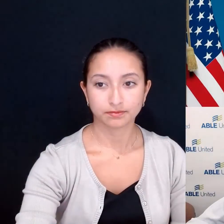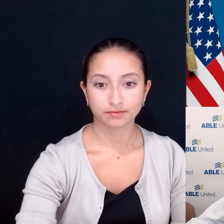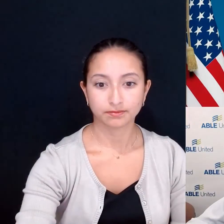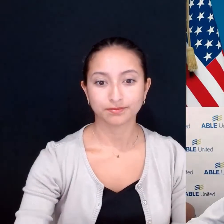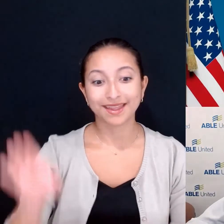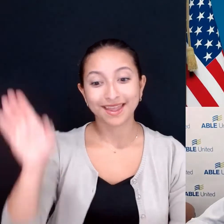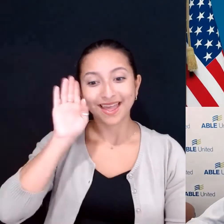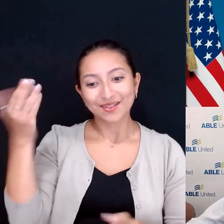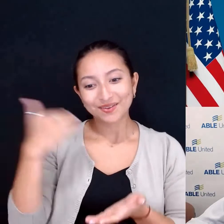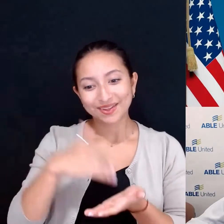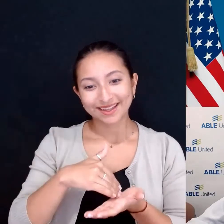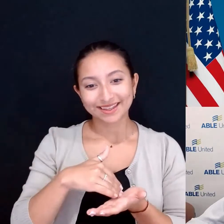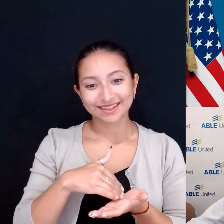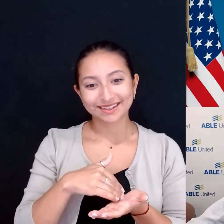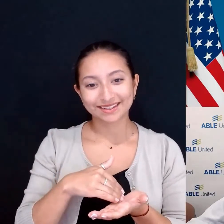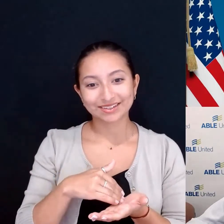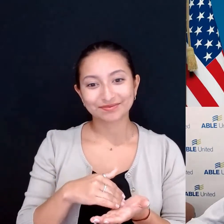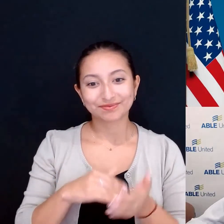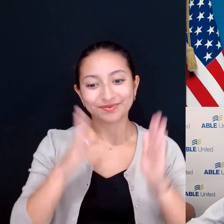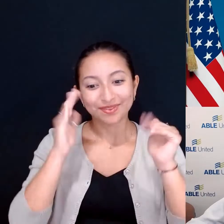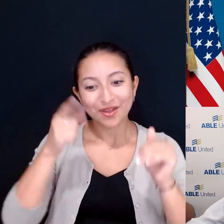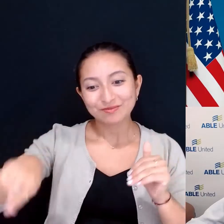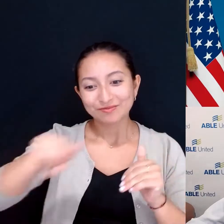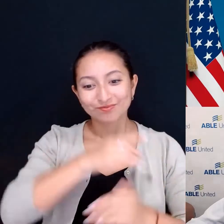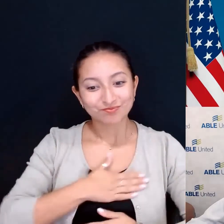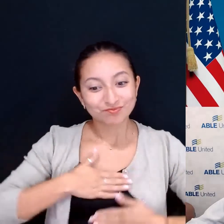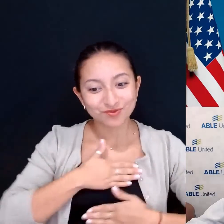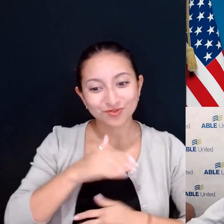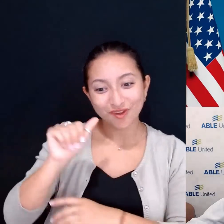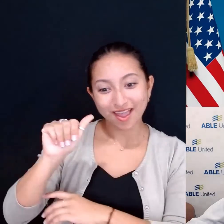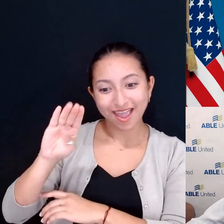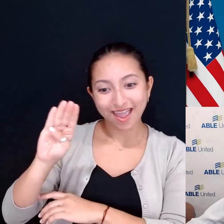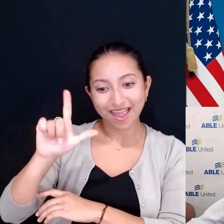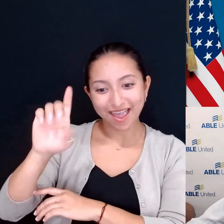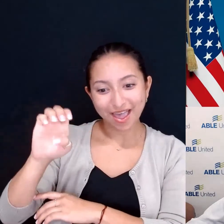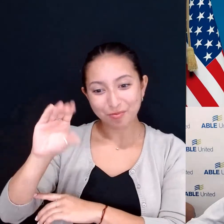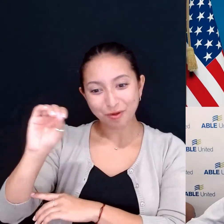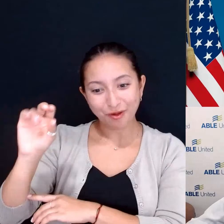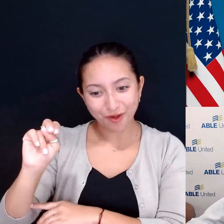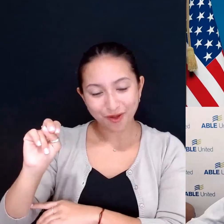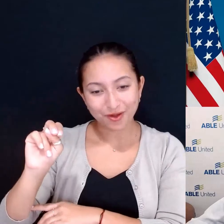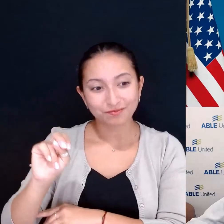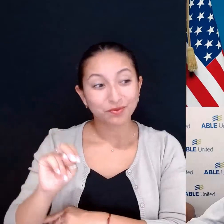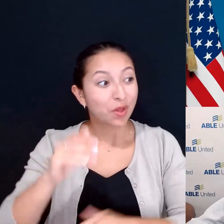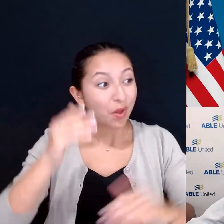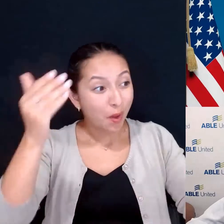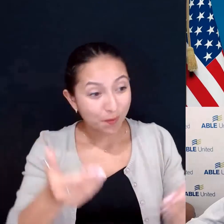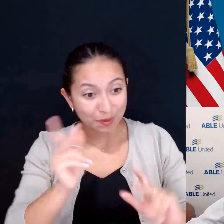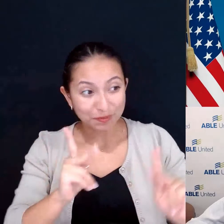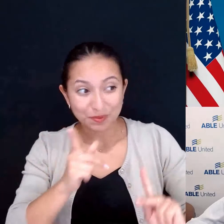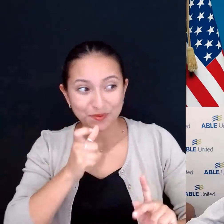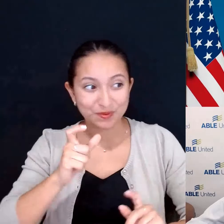Hello again. I hope you all are enjoying AbleCon so far. Welcome to those who are joining us for the first